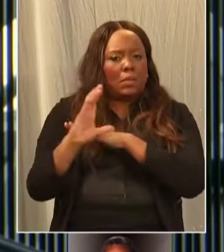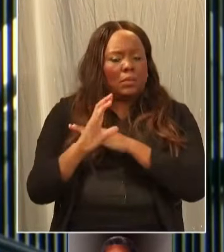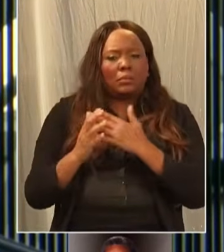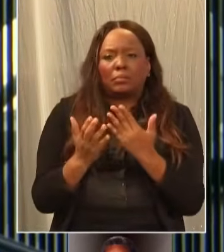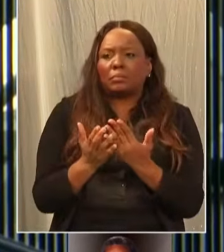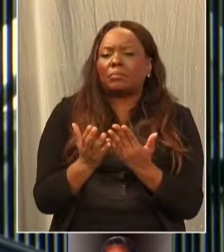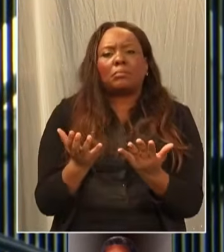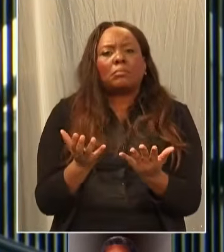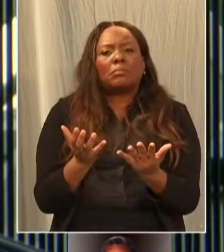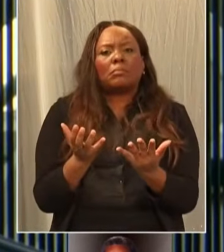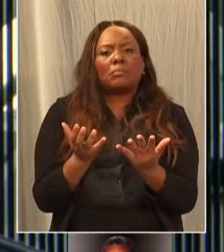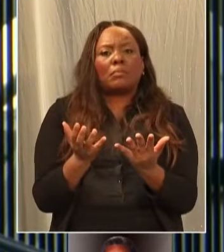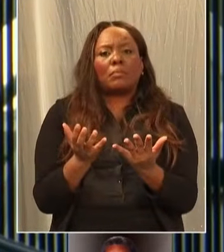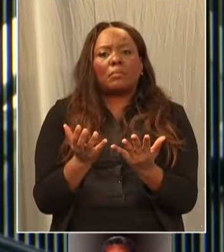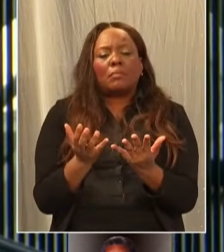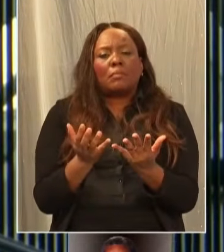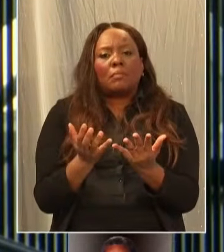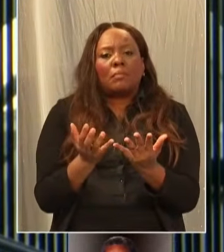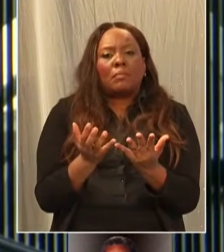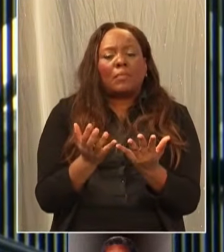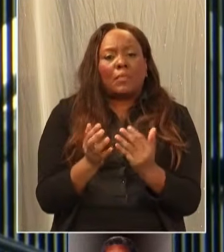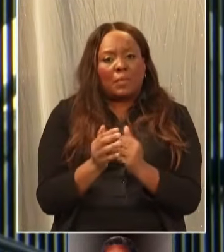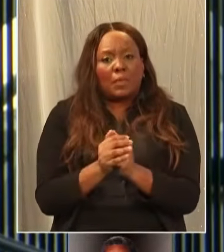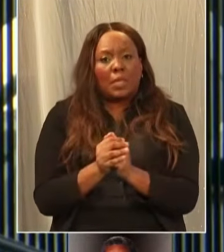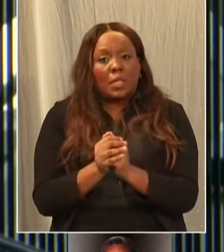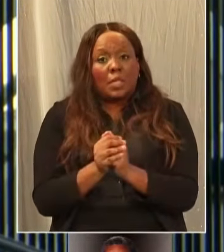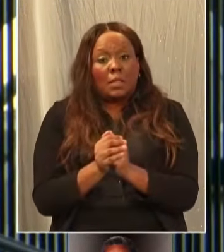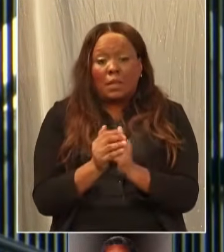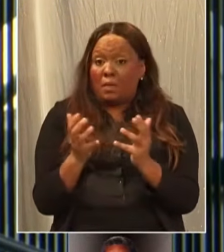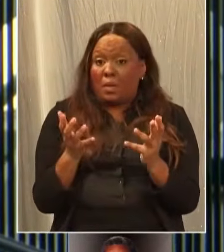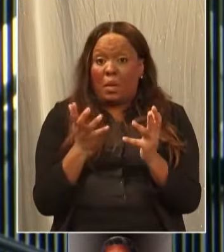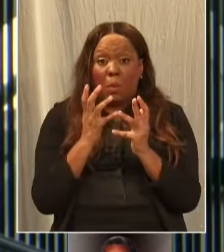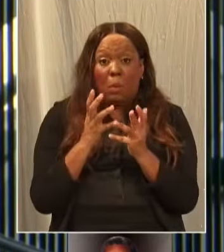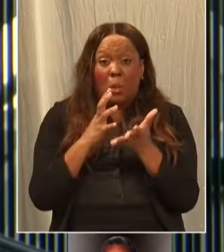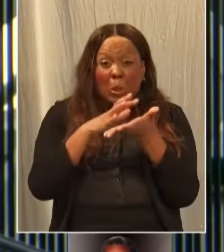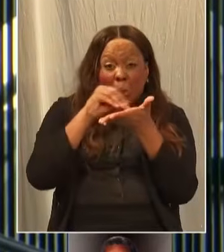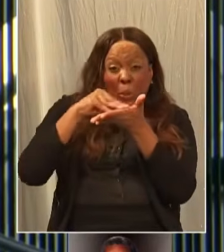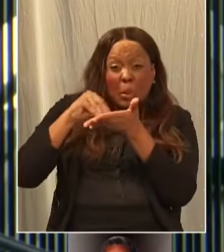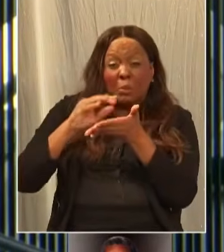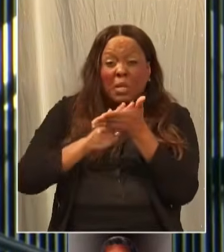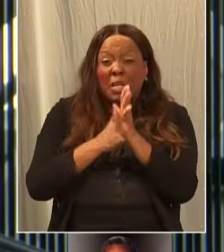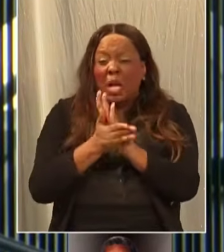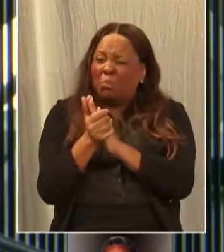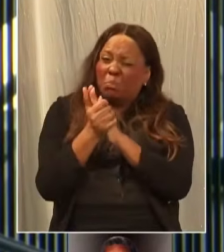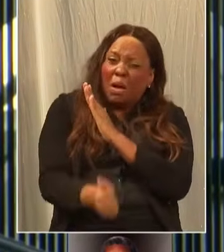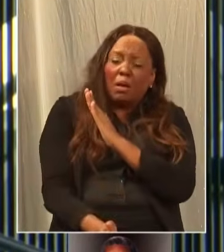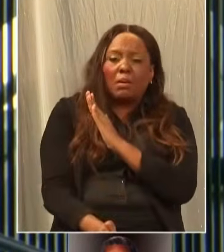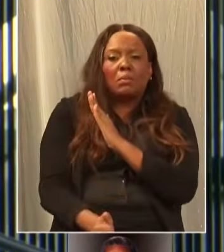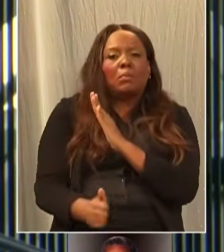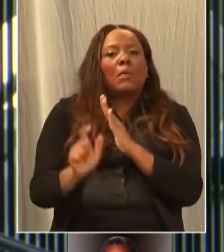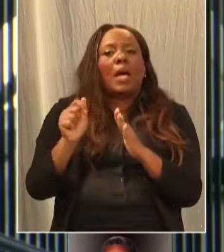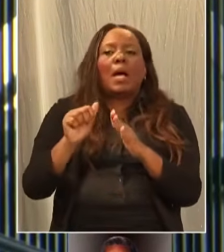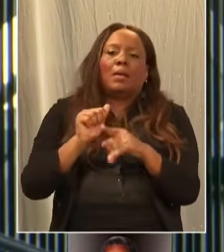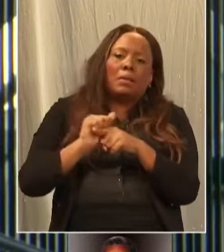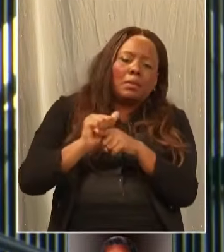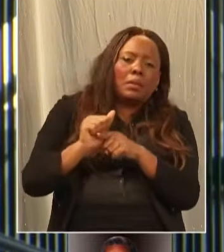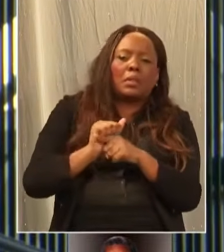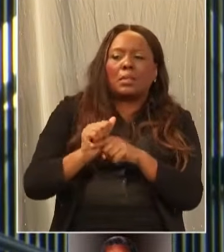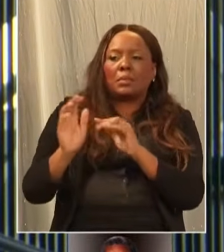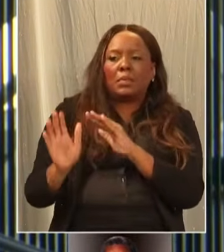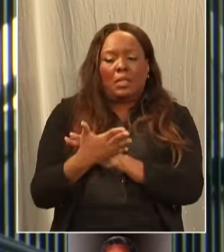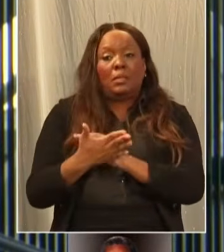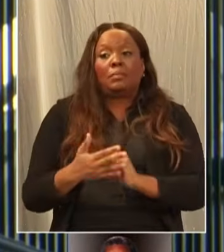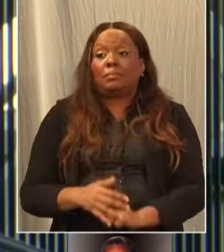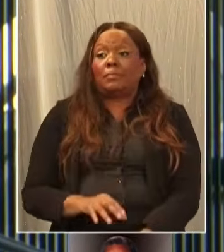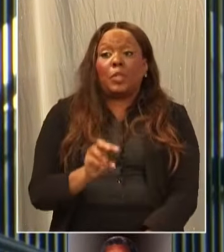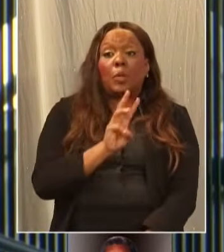finer school for producing great cricketers. I was selected for the West Indies Tour of